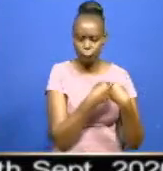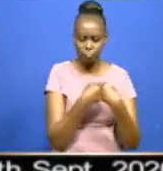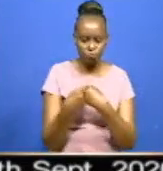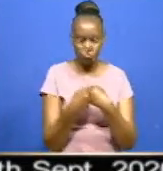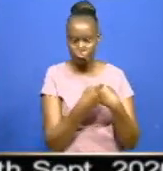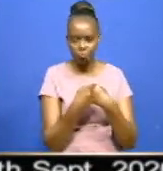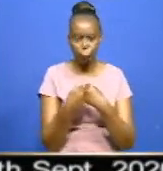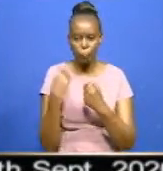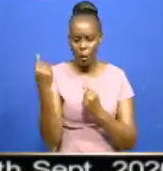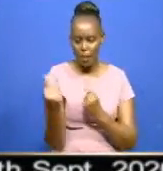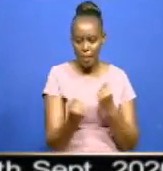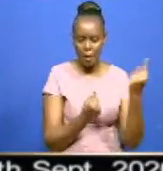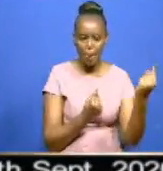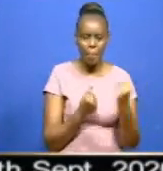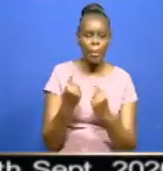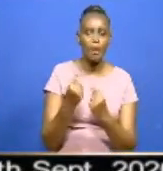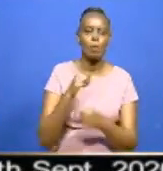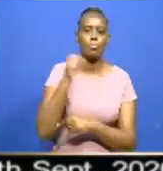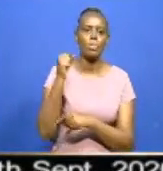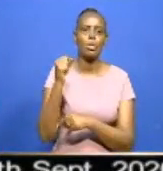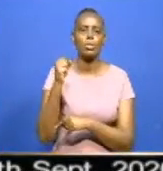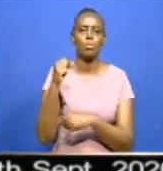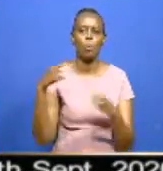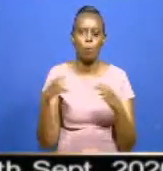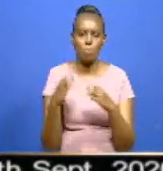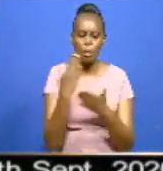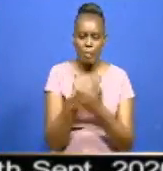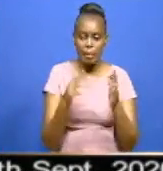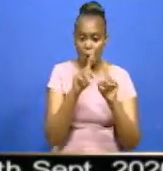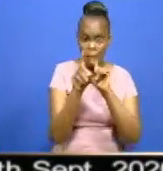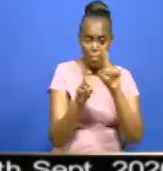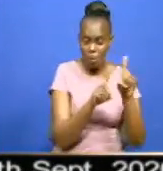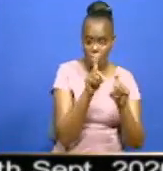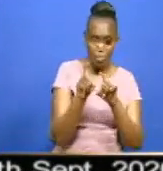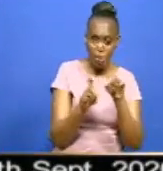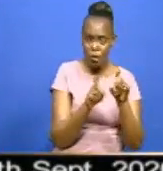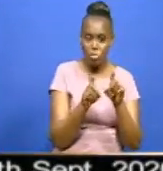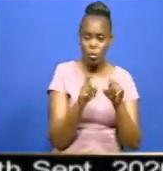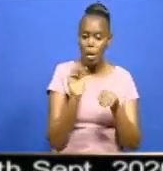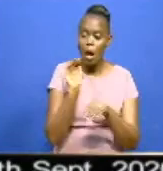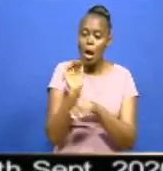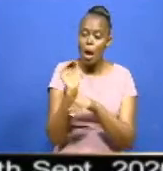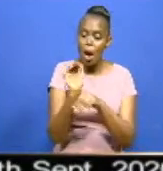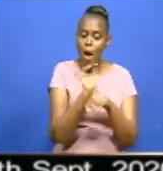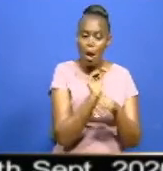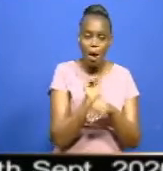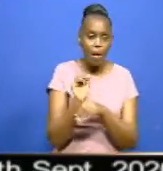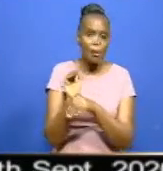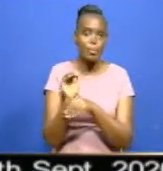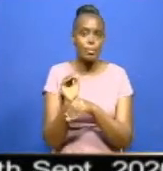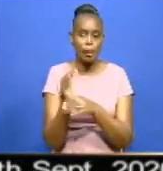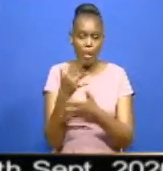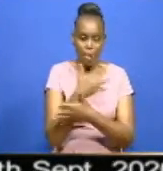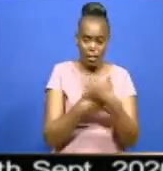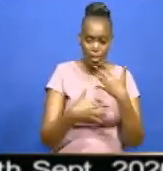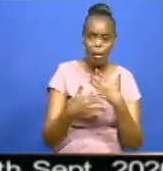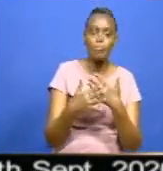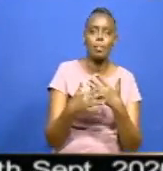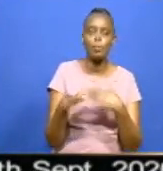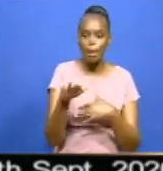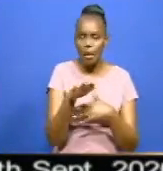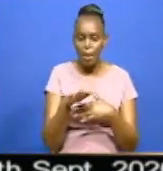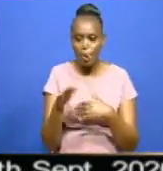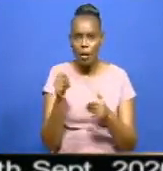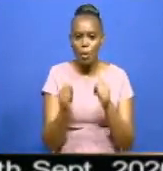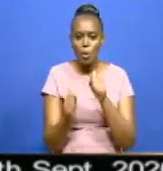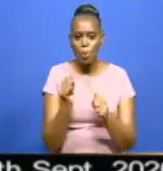of appearing before the political parties, and some of the questions we are posing to her on interactive basis, Honorable Speaker, which might